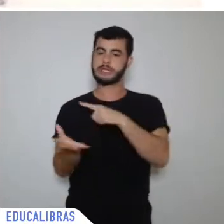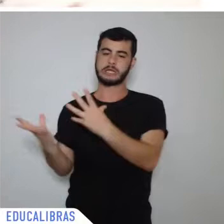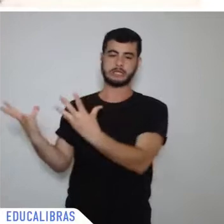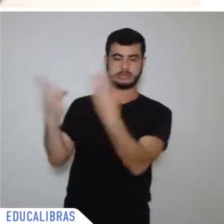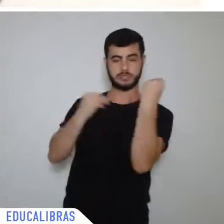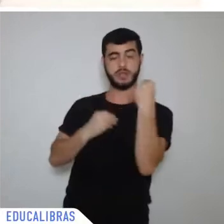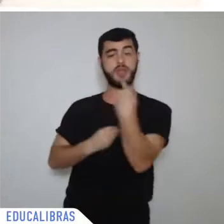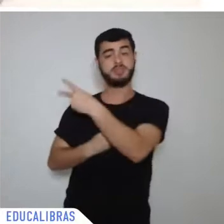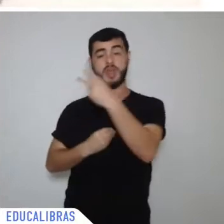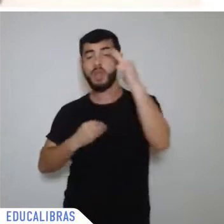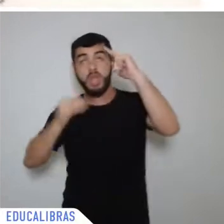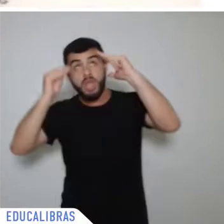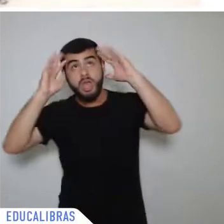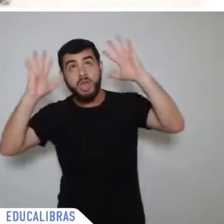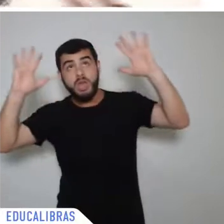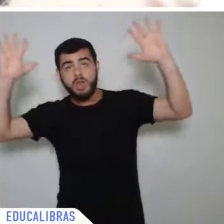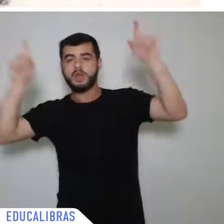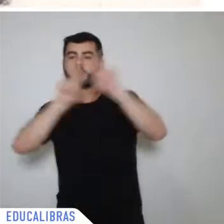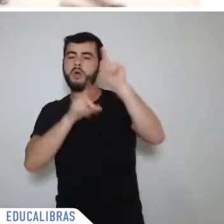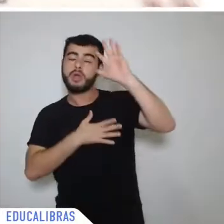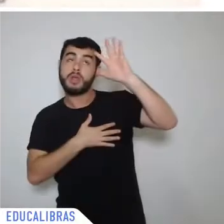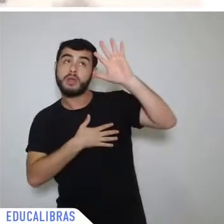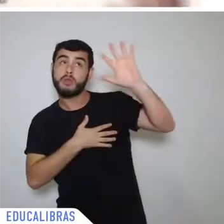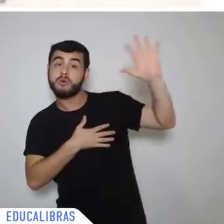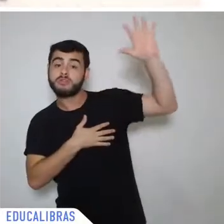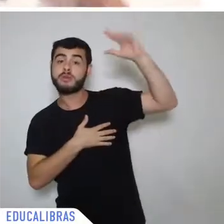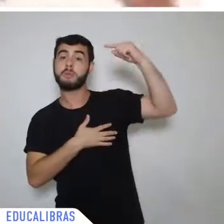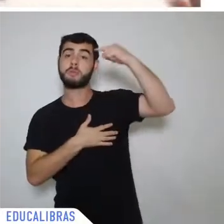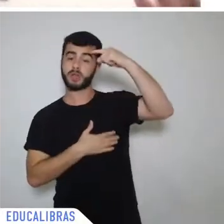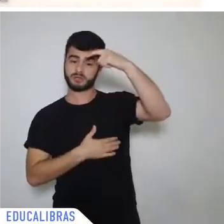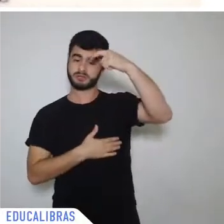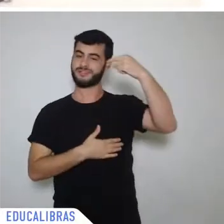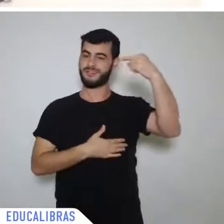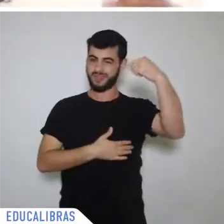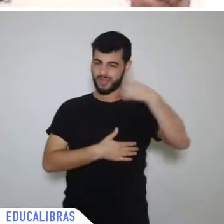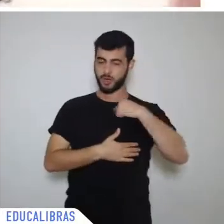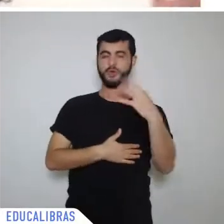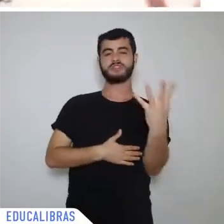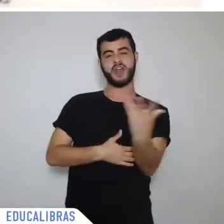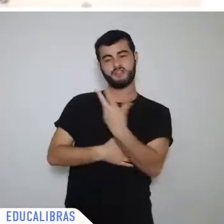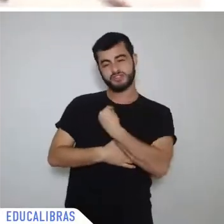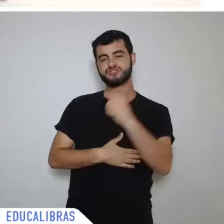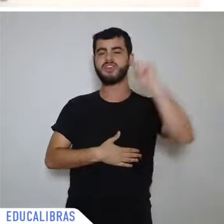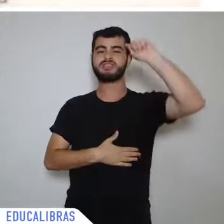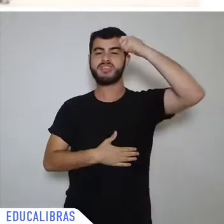try to control thought less of by this right wing.